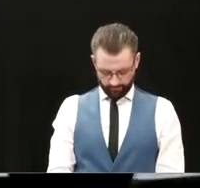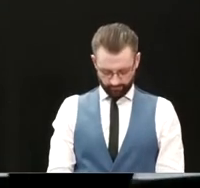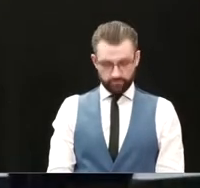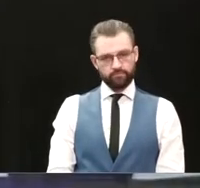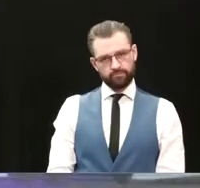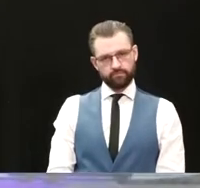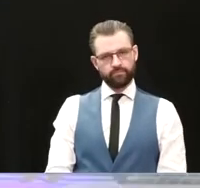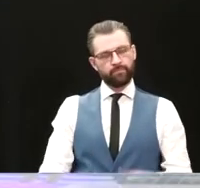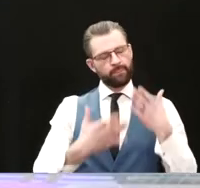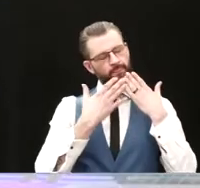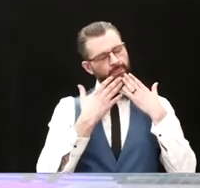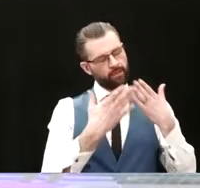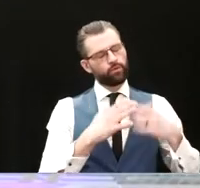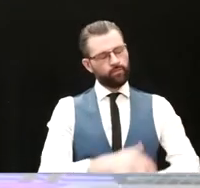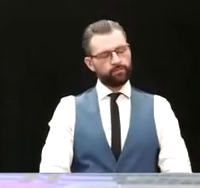Thank you.